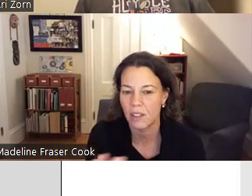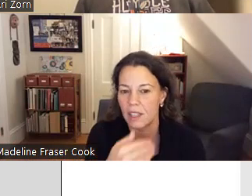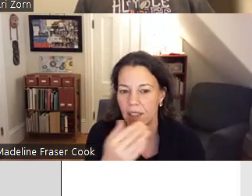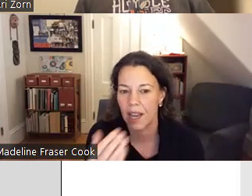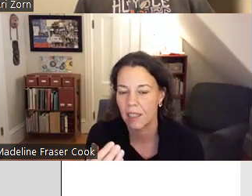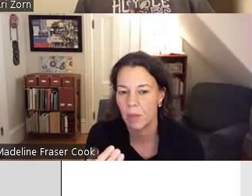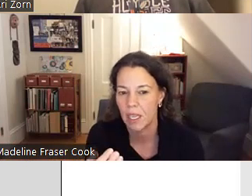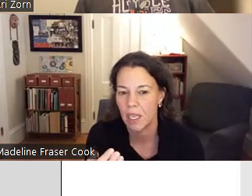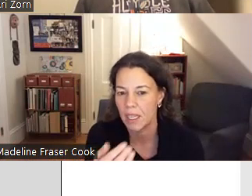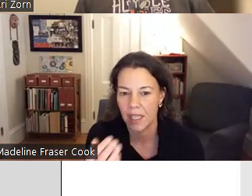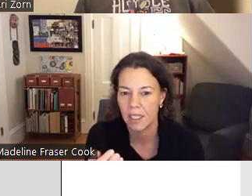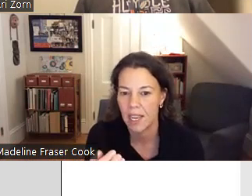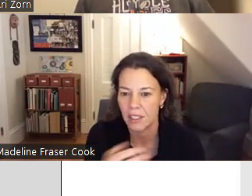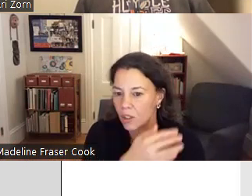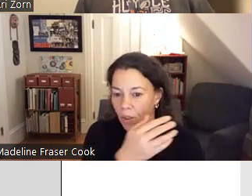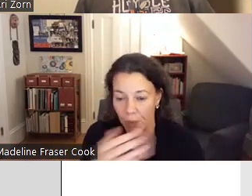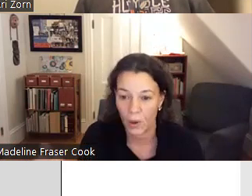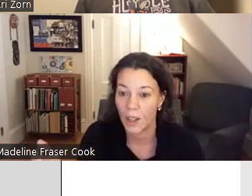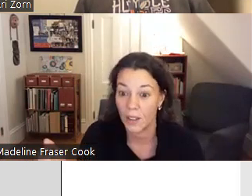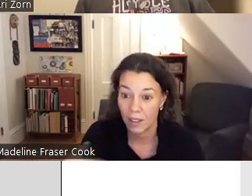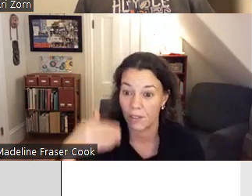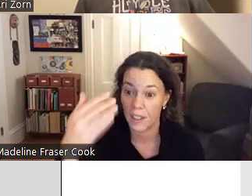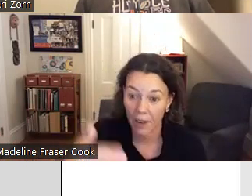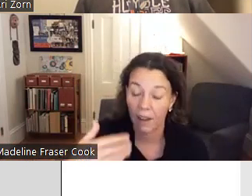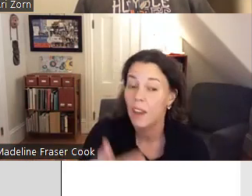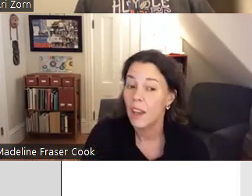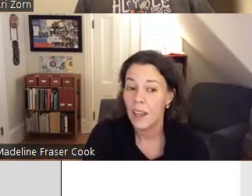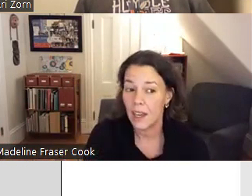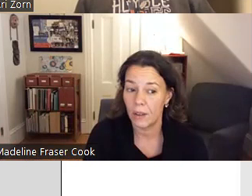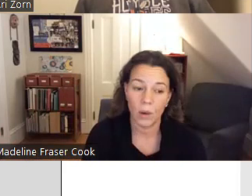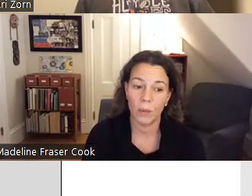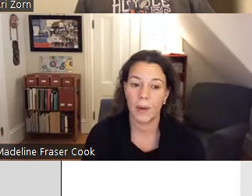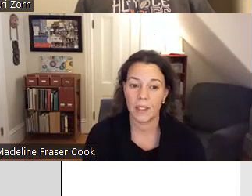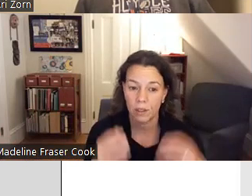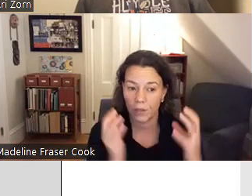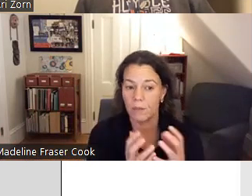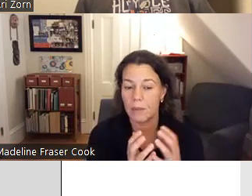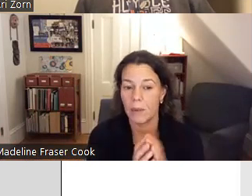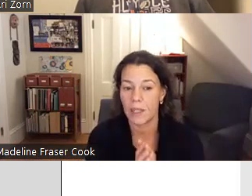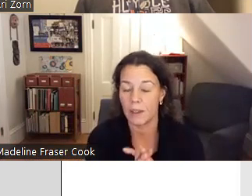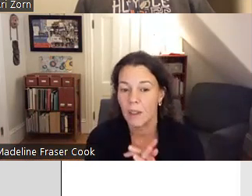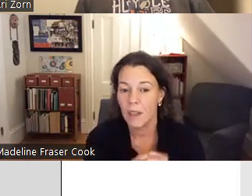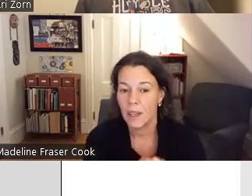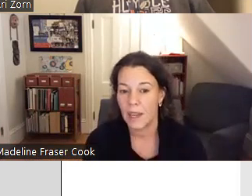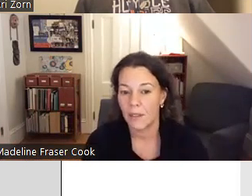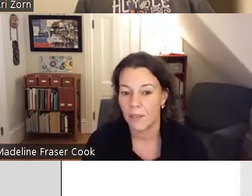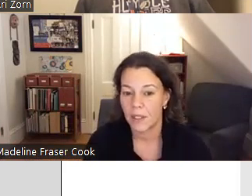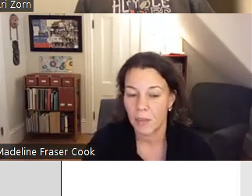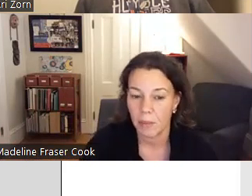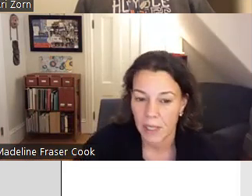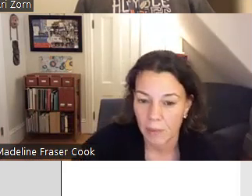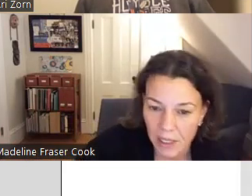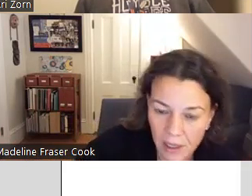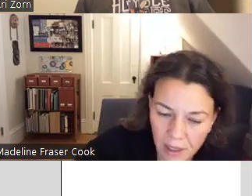like you said, it's Je not pense gonna que be il an n'est easy pas task to go pas through un all of bagage those. facile pour nous We can et